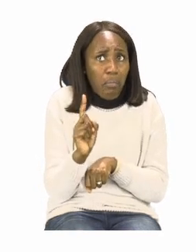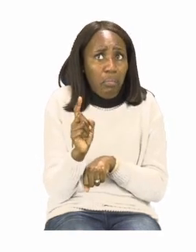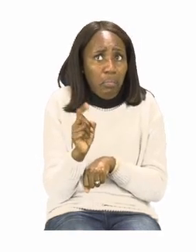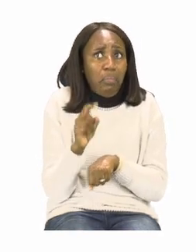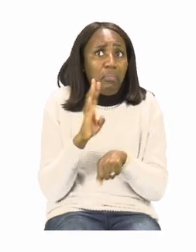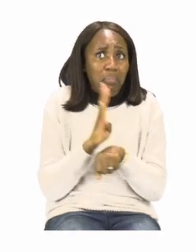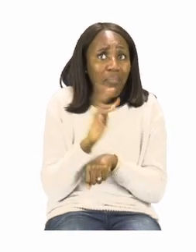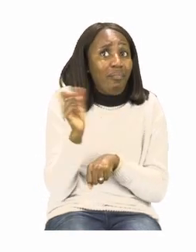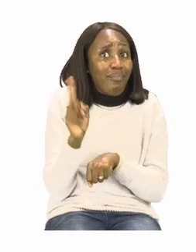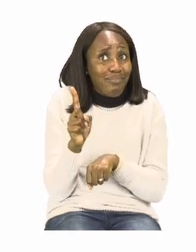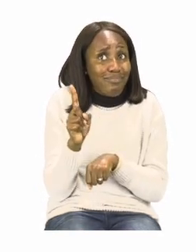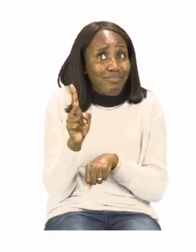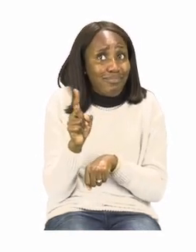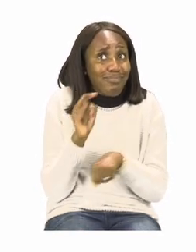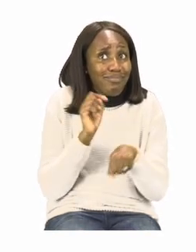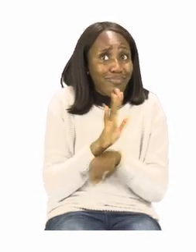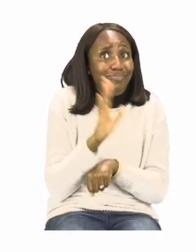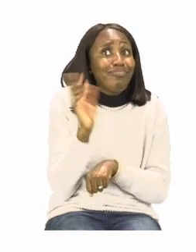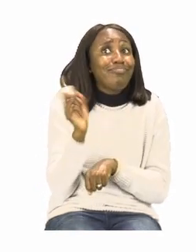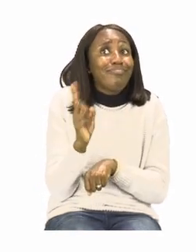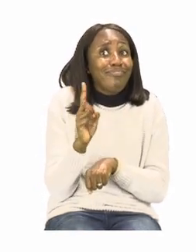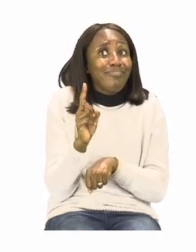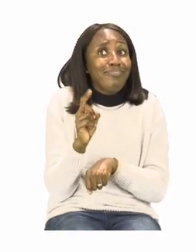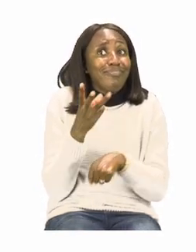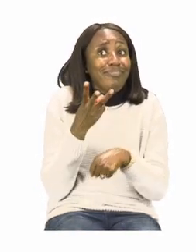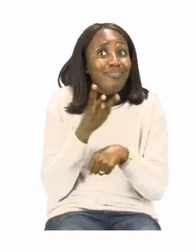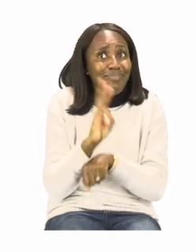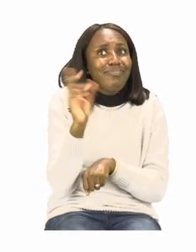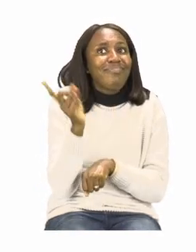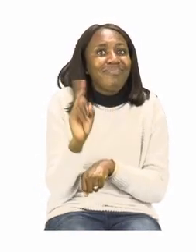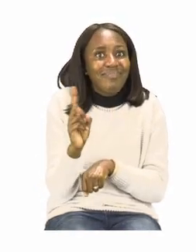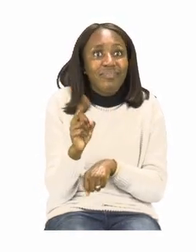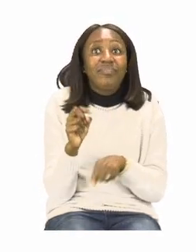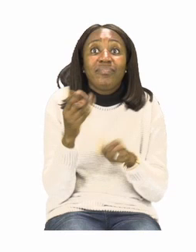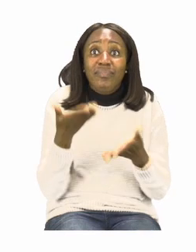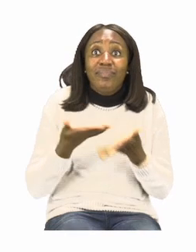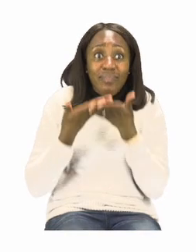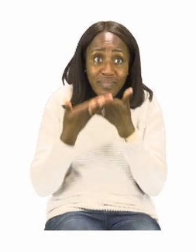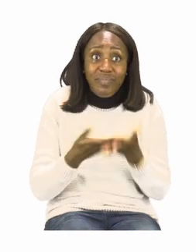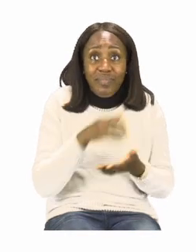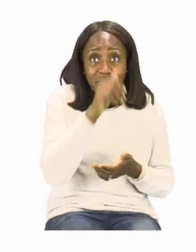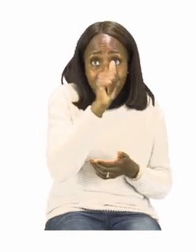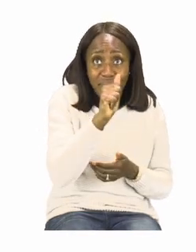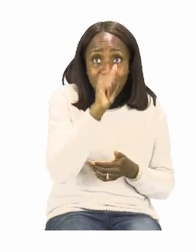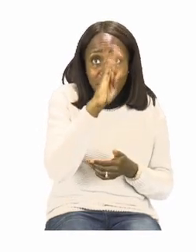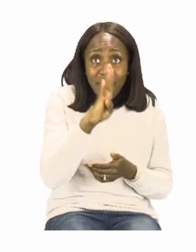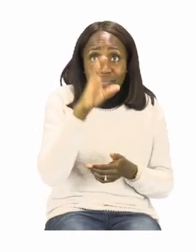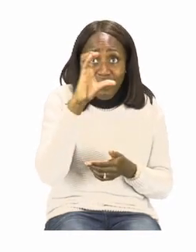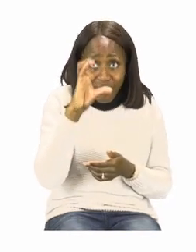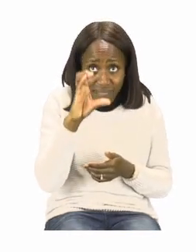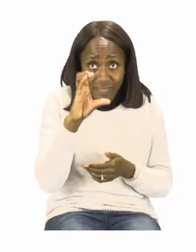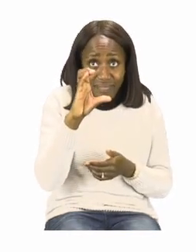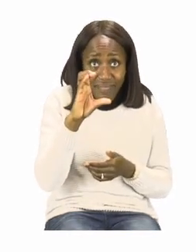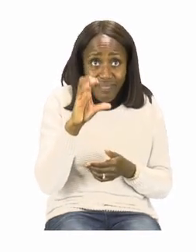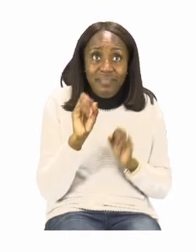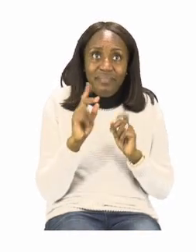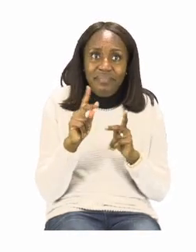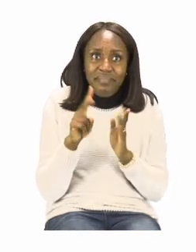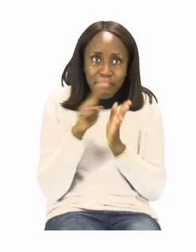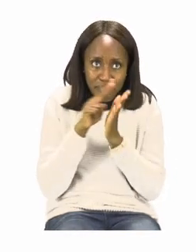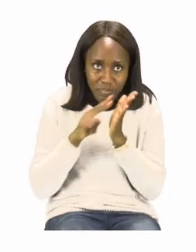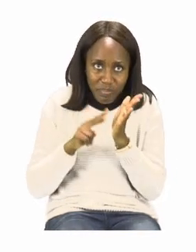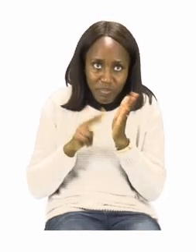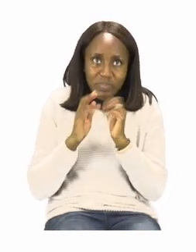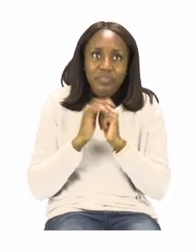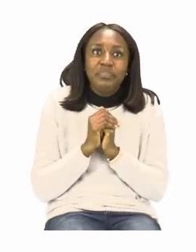order. We're only going to do A, B, and C together. Let's read the sentences before